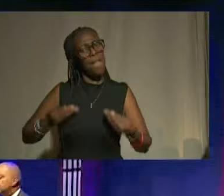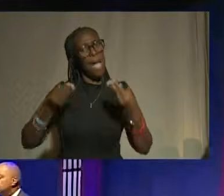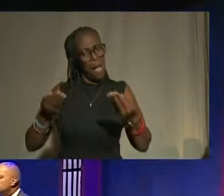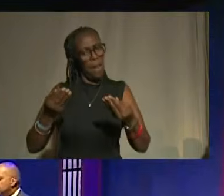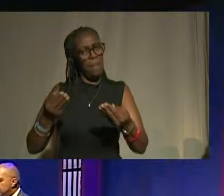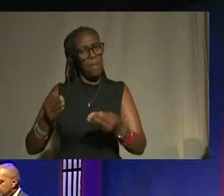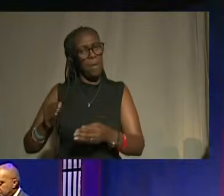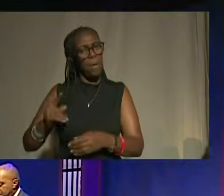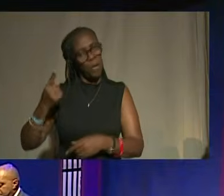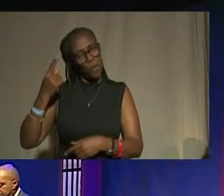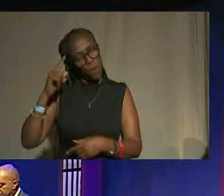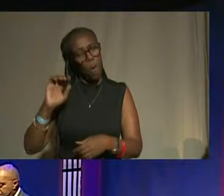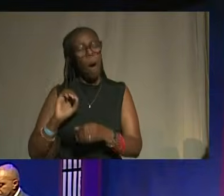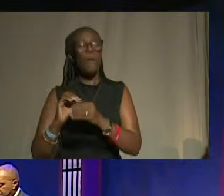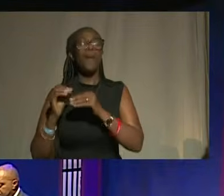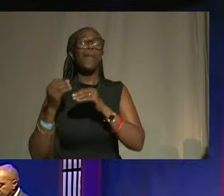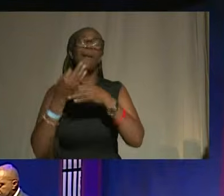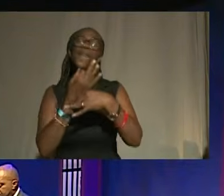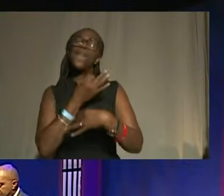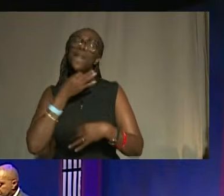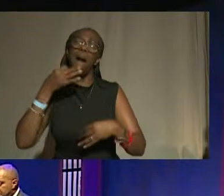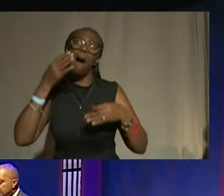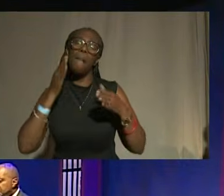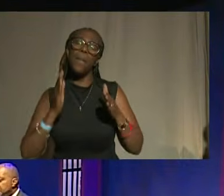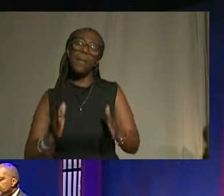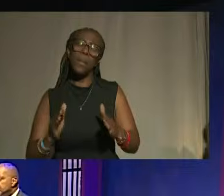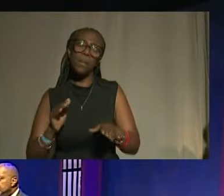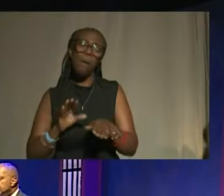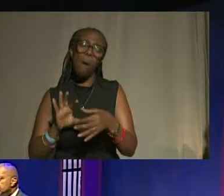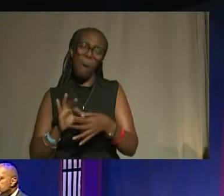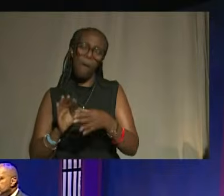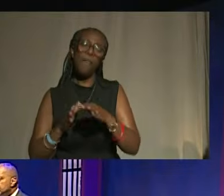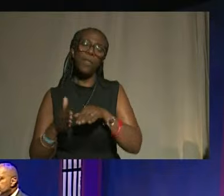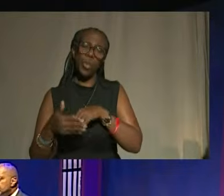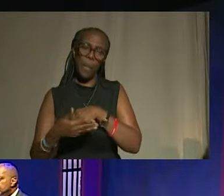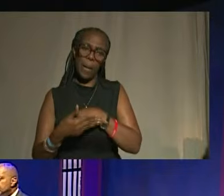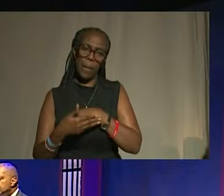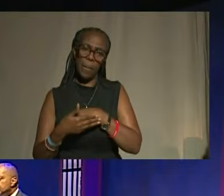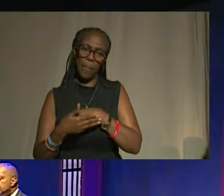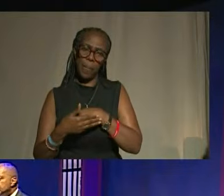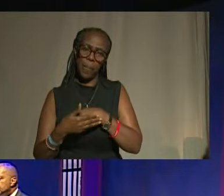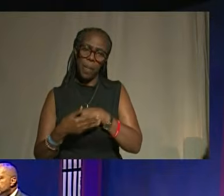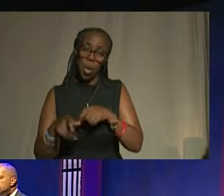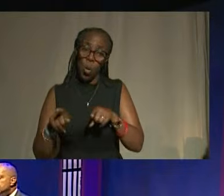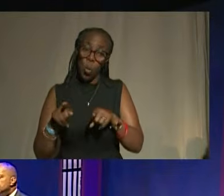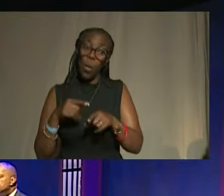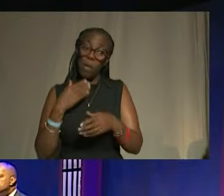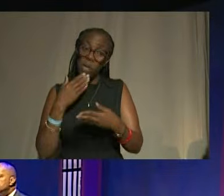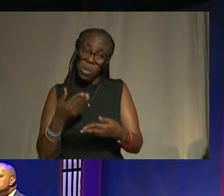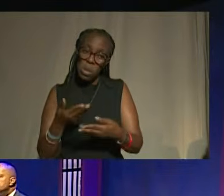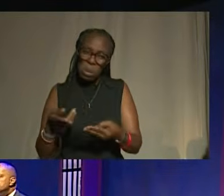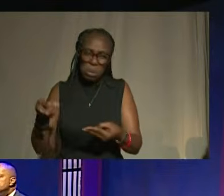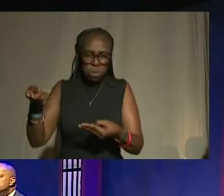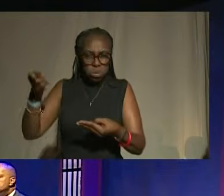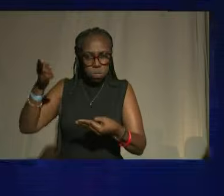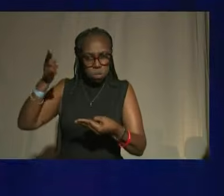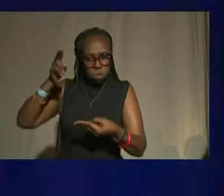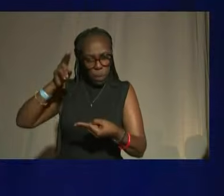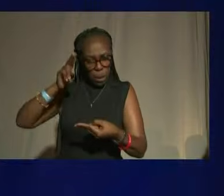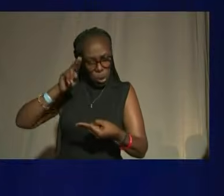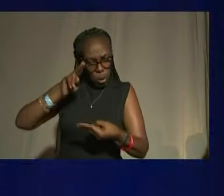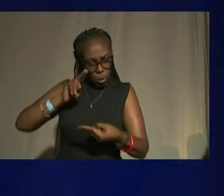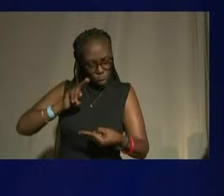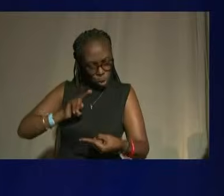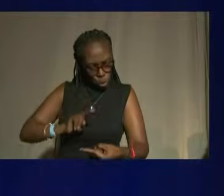we commit to the Jamaican people and to the farmers of Jamaica to reduce importation by 25% in our first term.